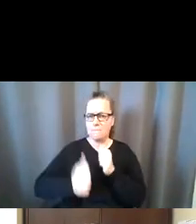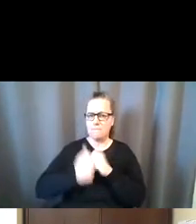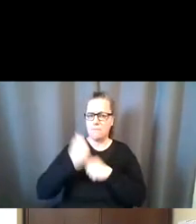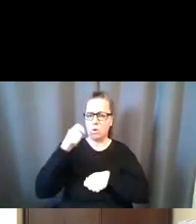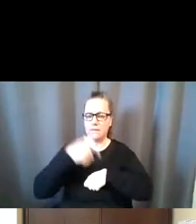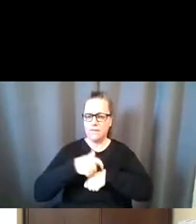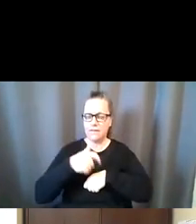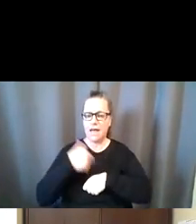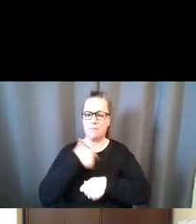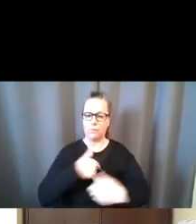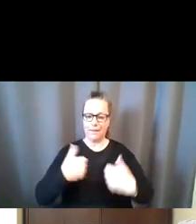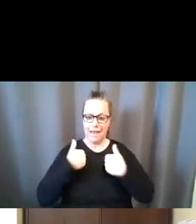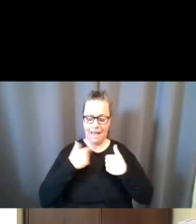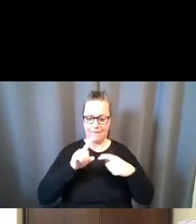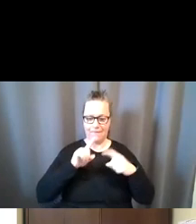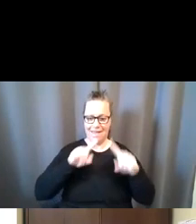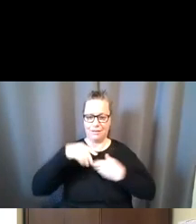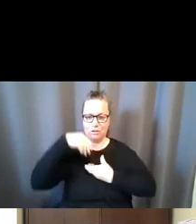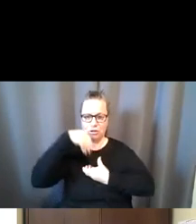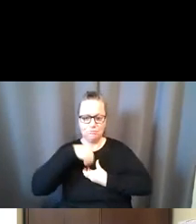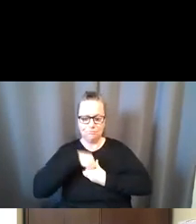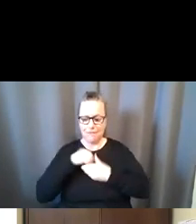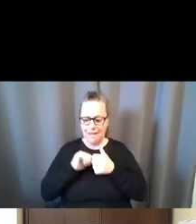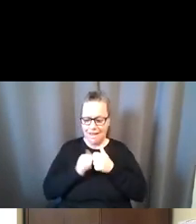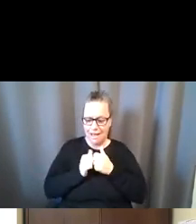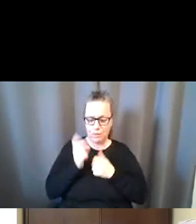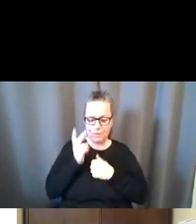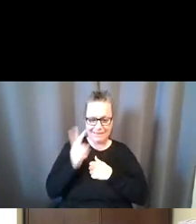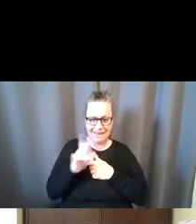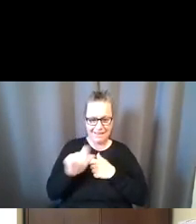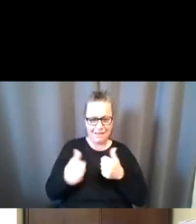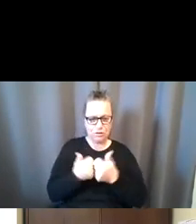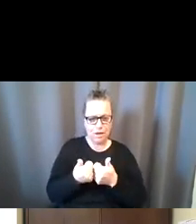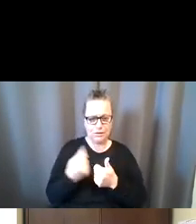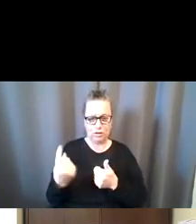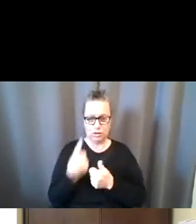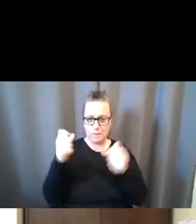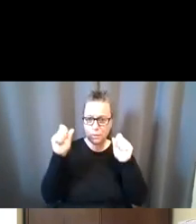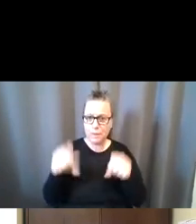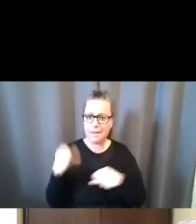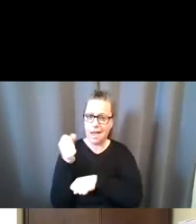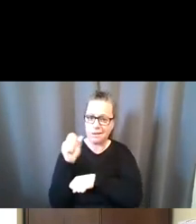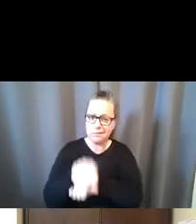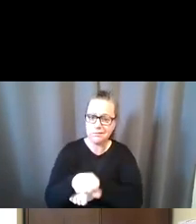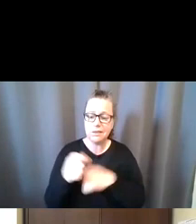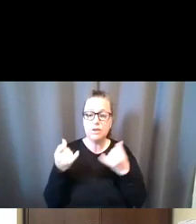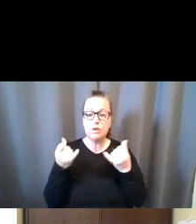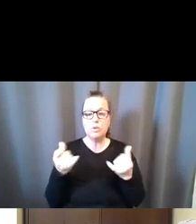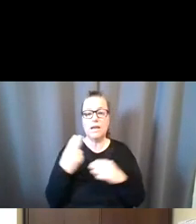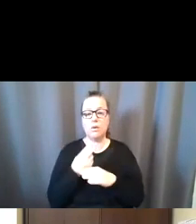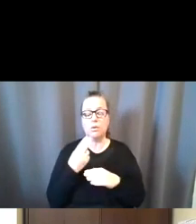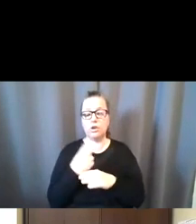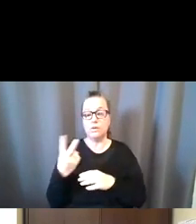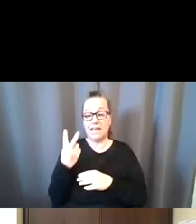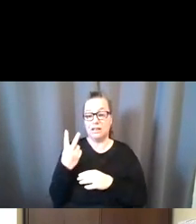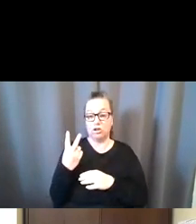we have the answers within. It's how do we see that challenge is something we can conquer. And today we're going to use the 2 sides of the